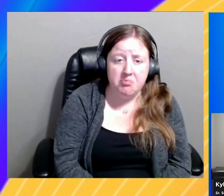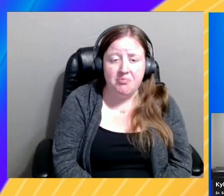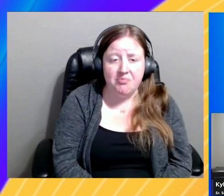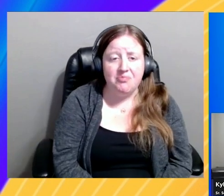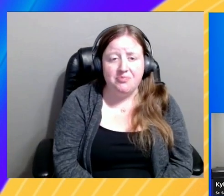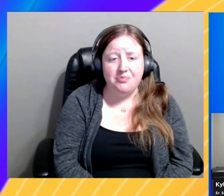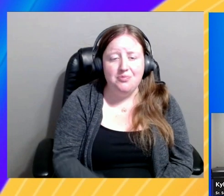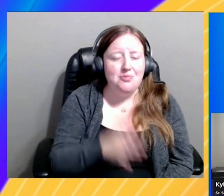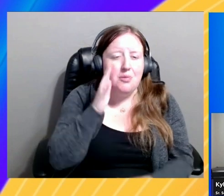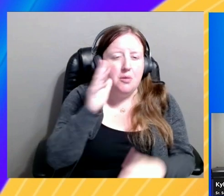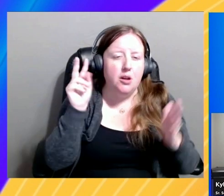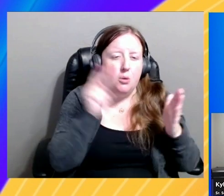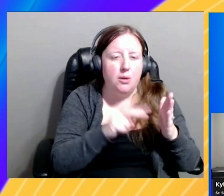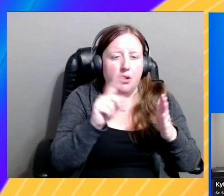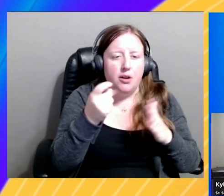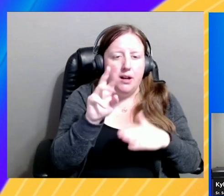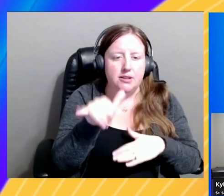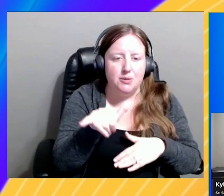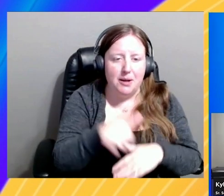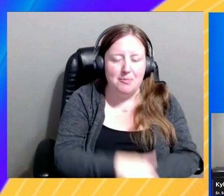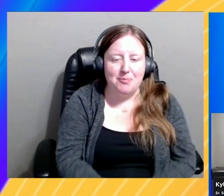look at X-ray.